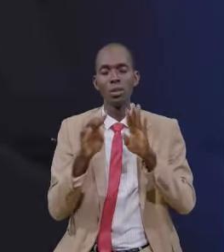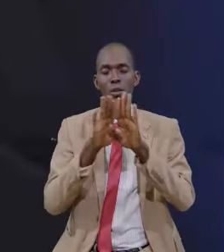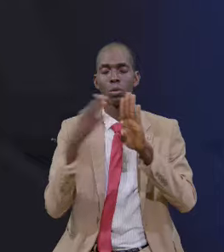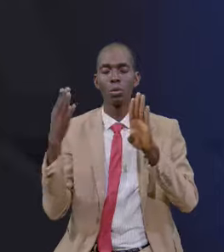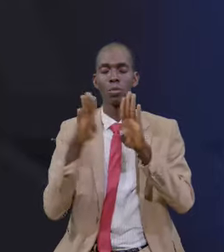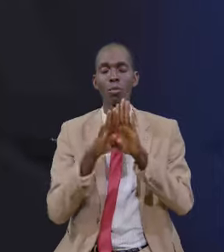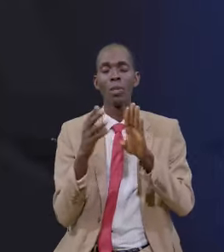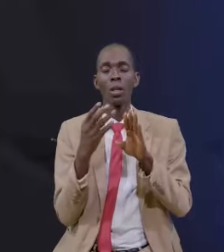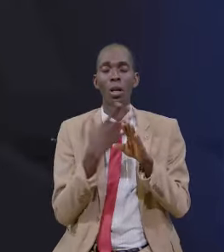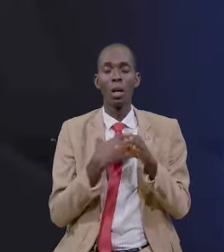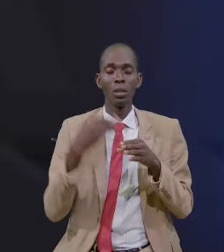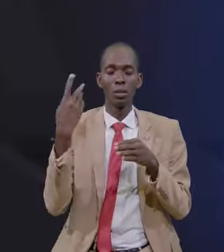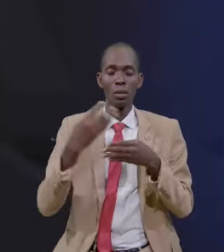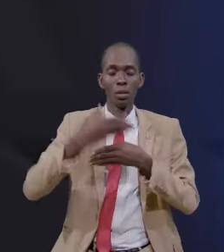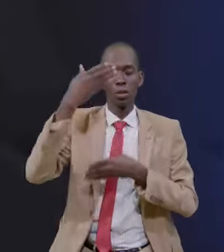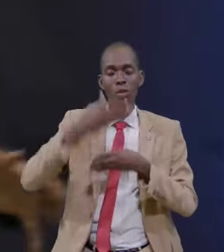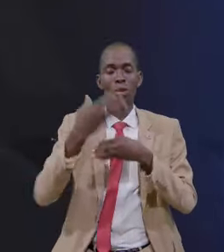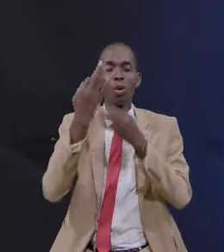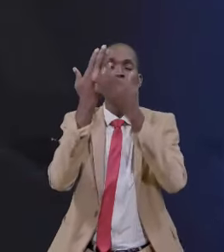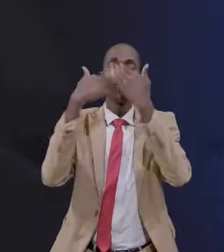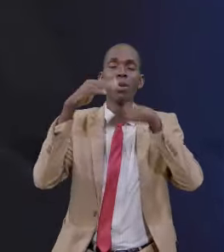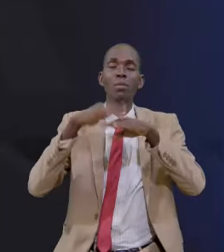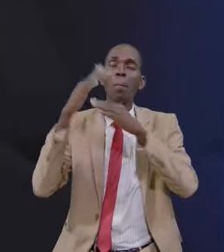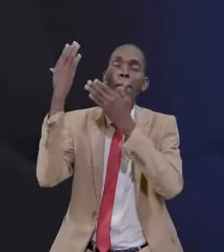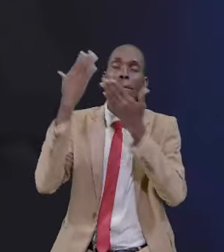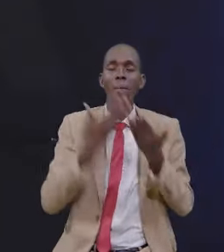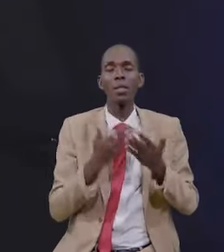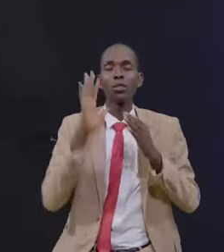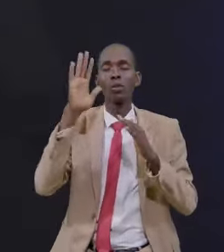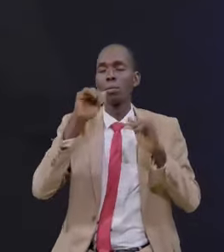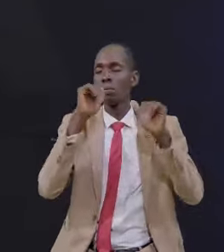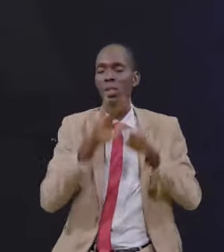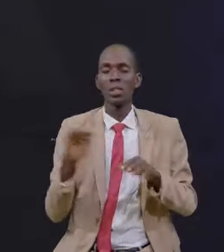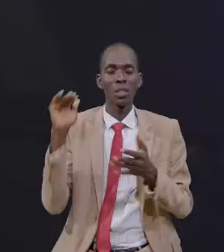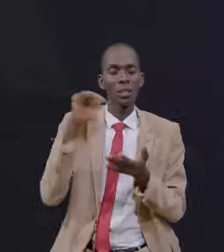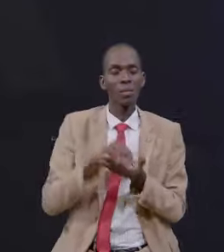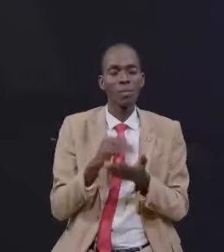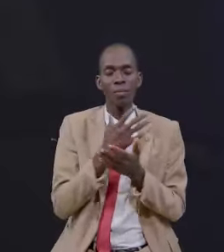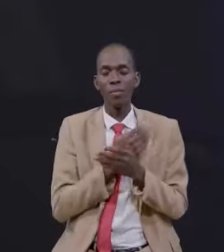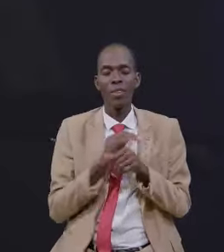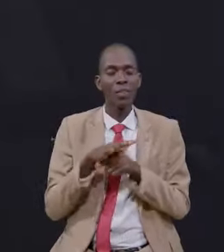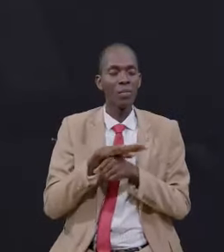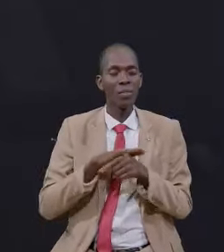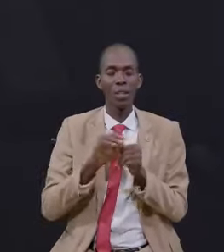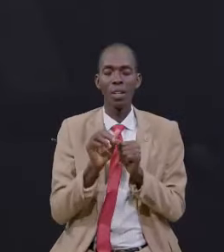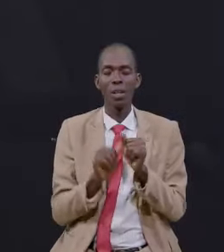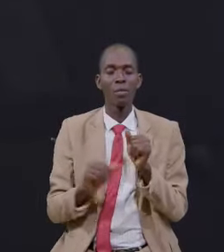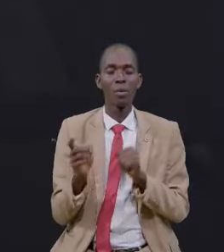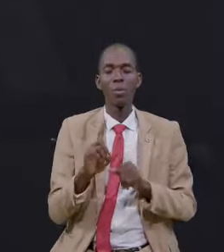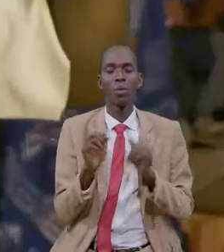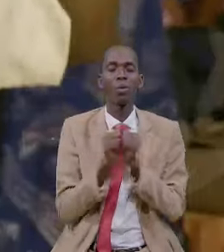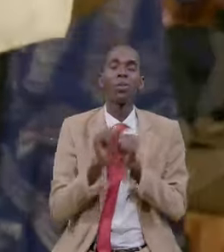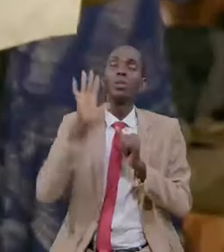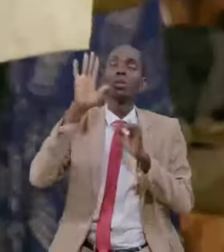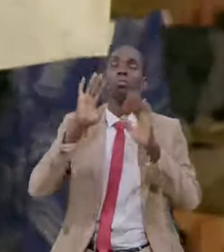heaven. Shower it again. Bring it again. Saturate every life with your miracle